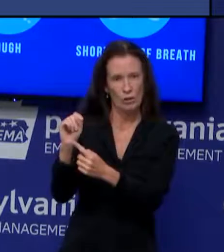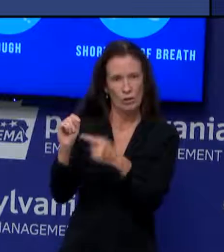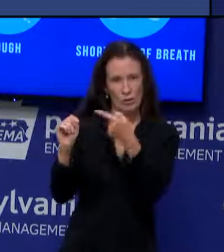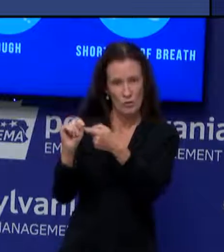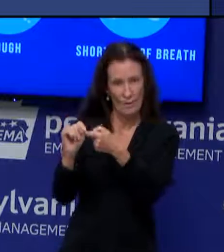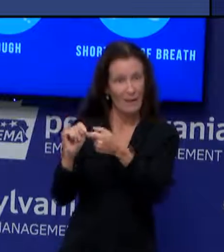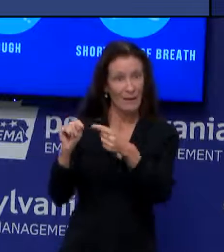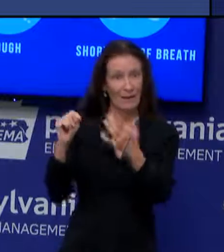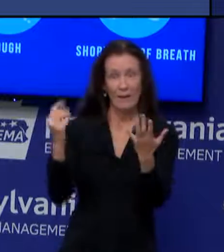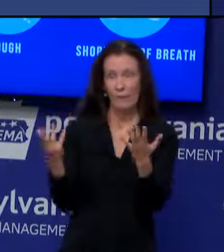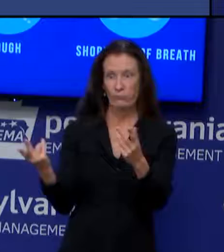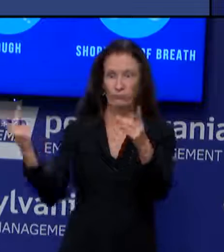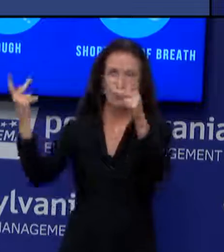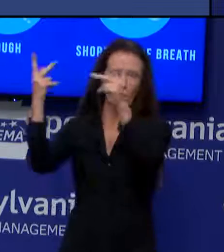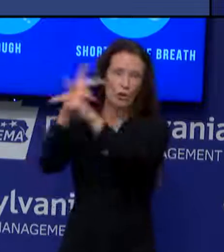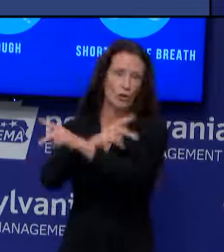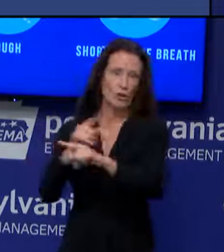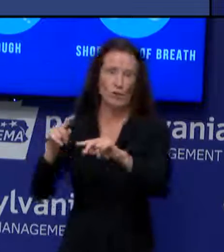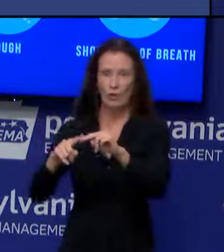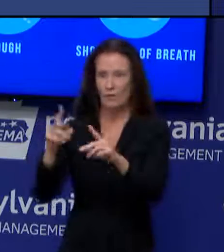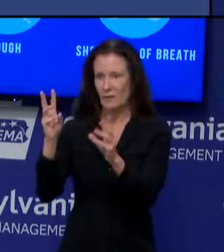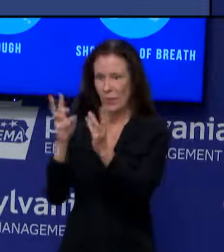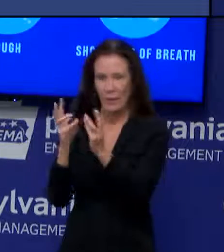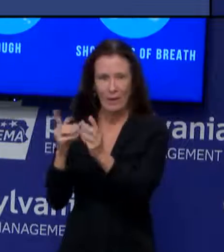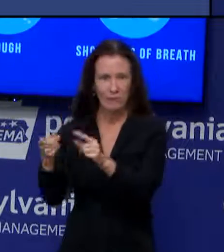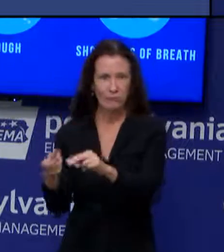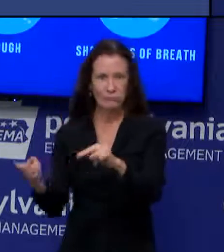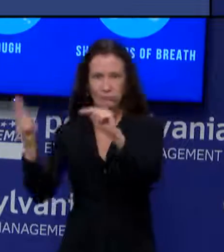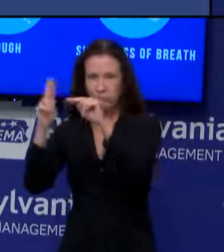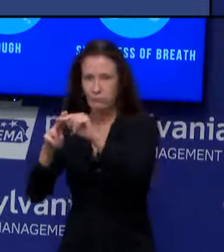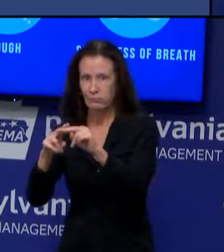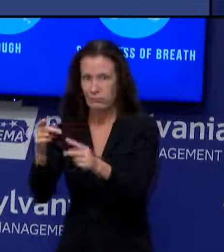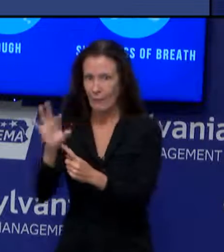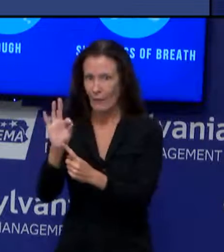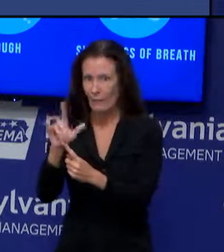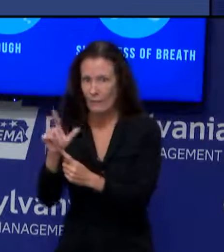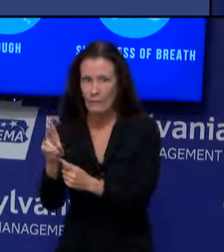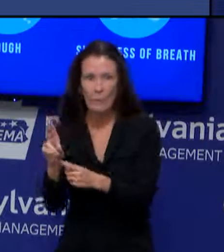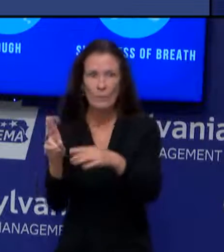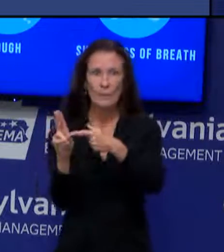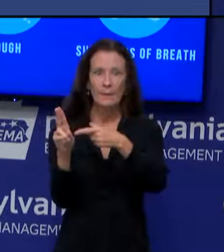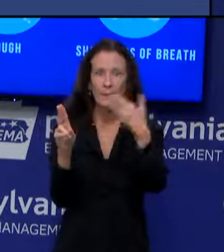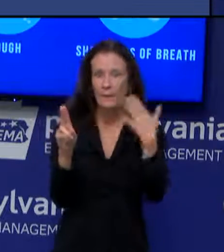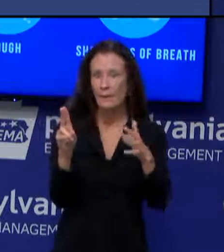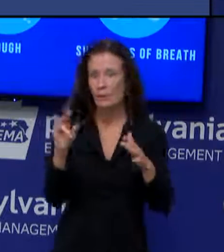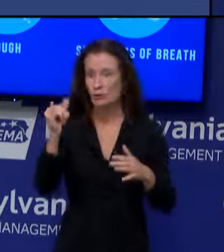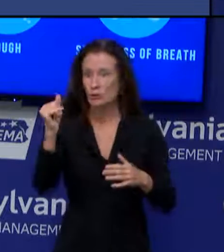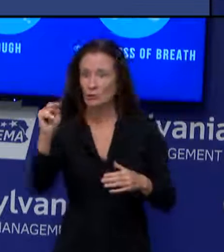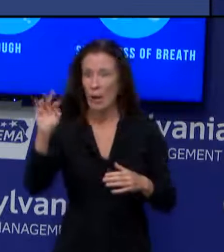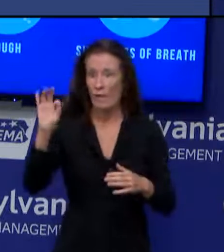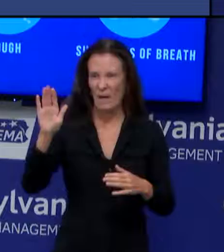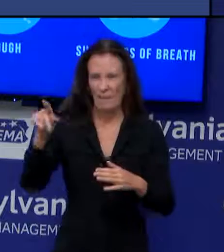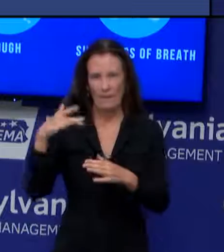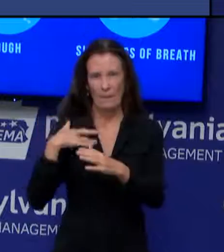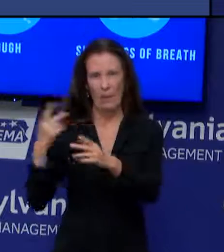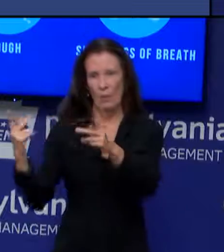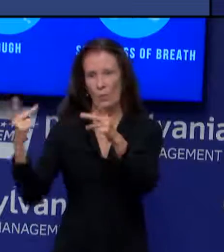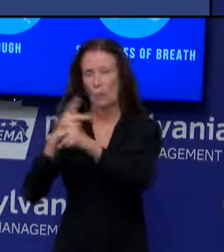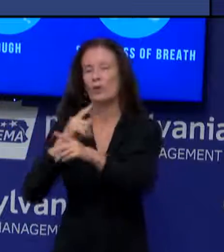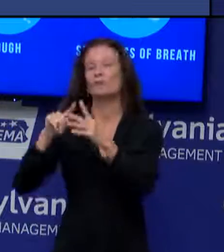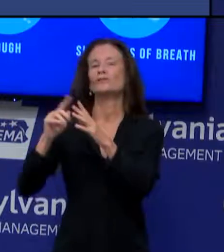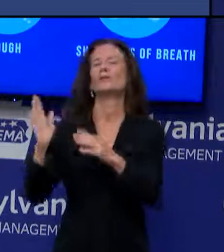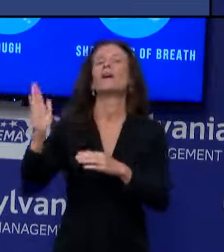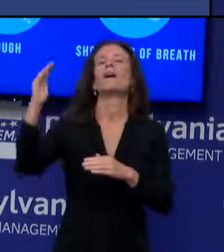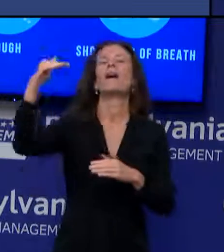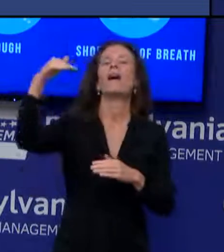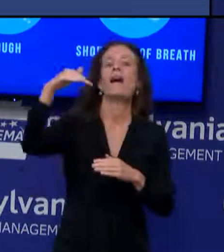get into the winter months. The peak of flu season is January and February, and then it decreases in the spring. So we're going to